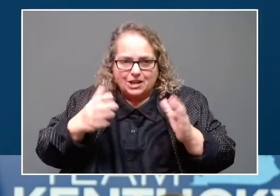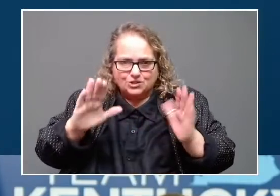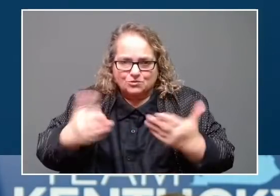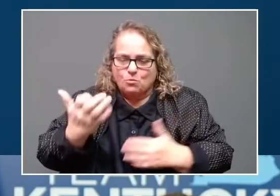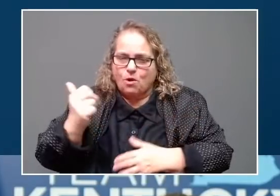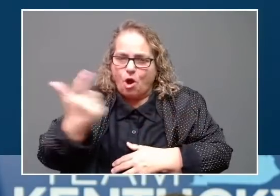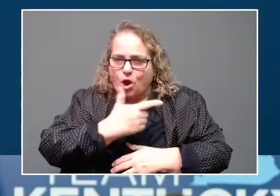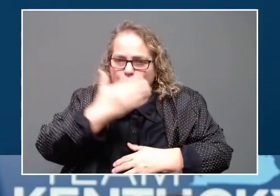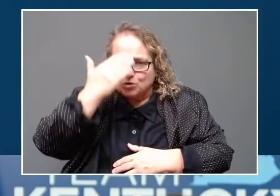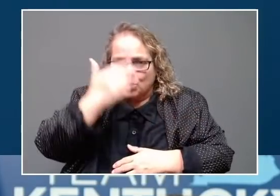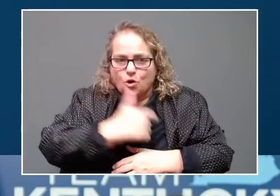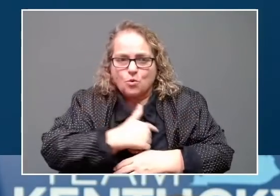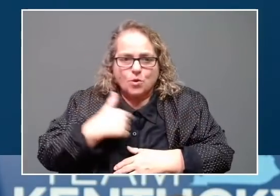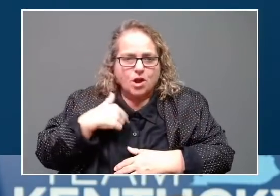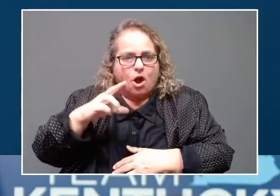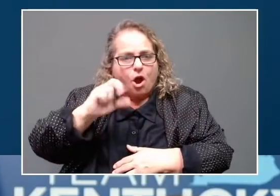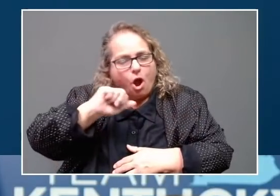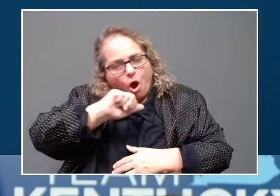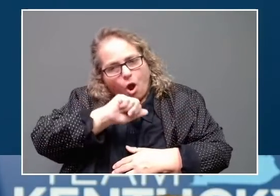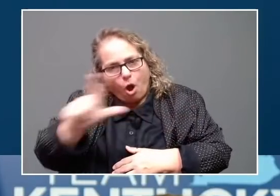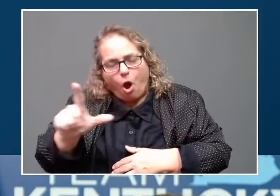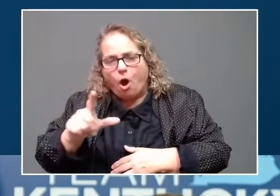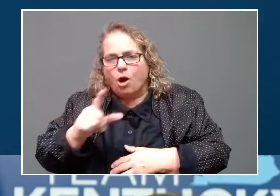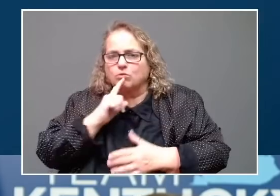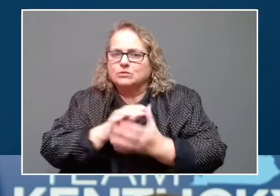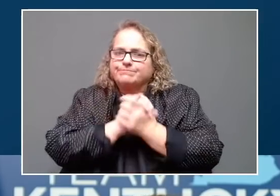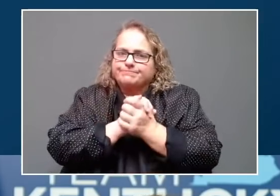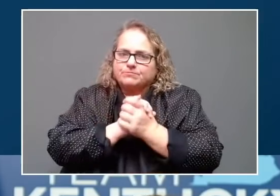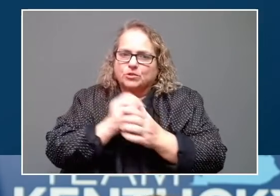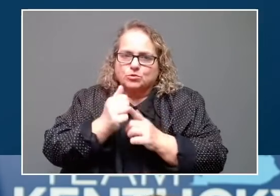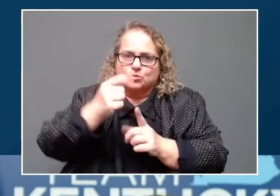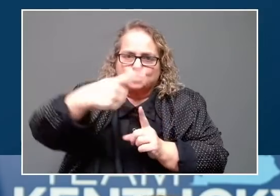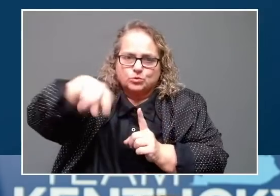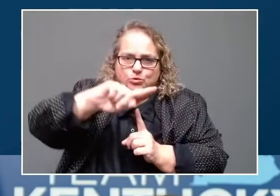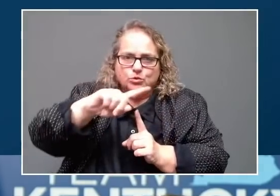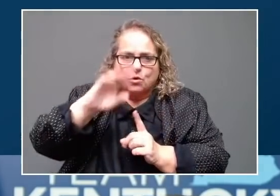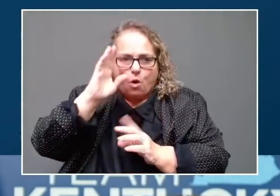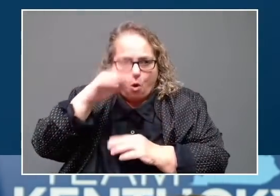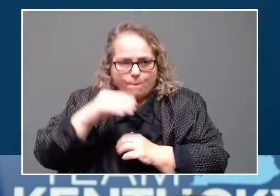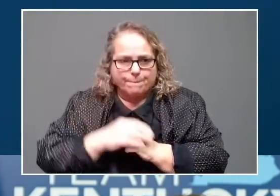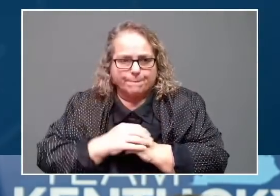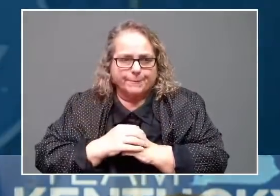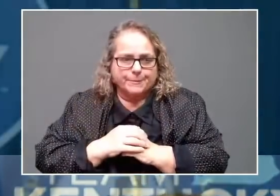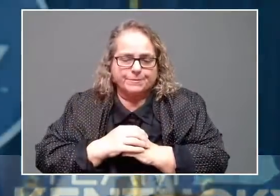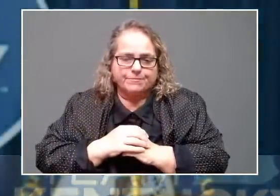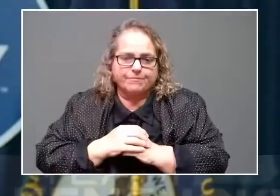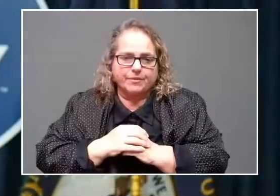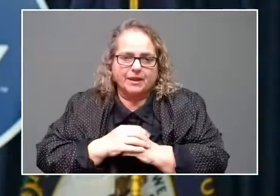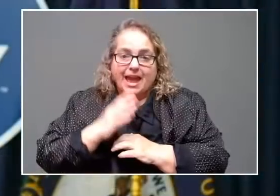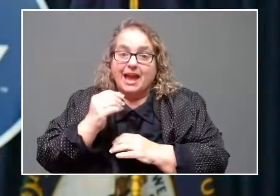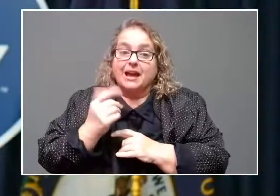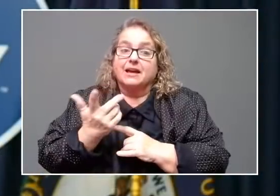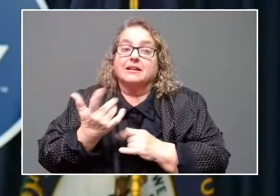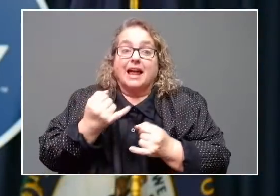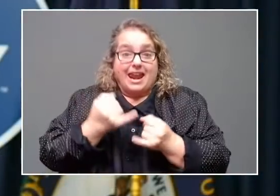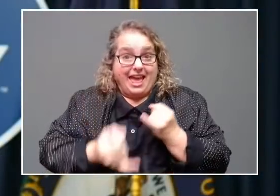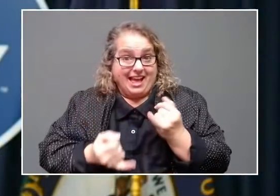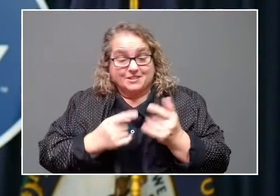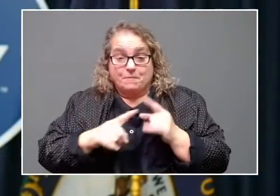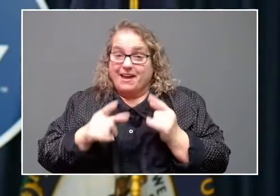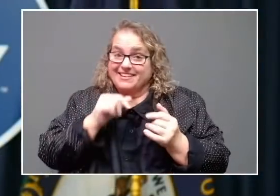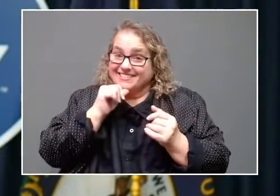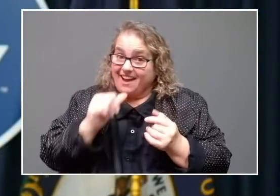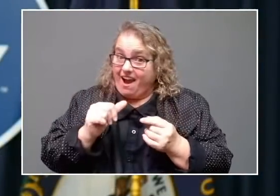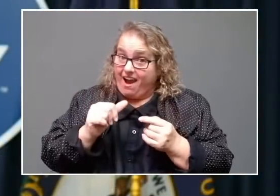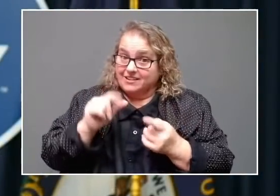all rooting for them. And last but not least, we have one of the highlights of